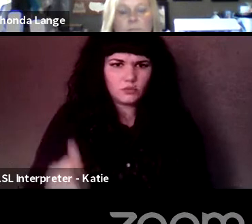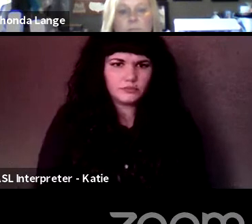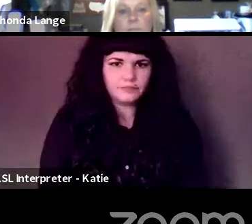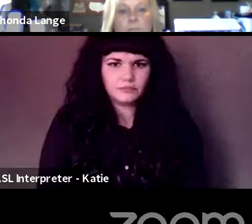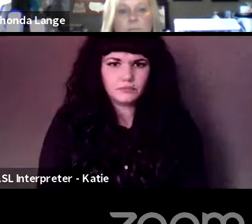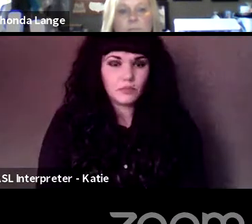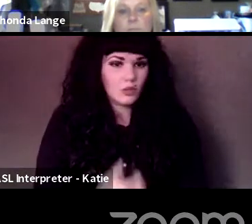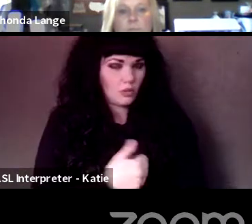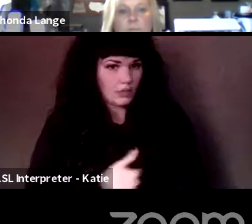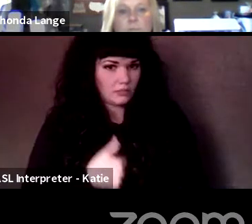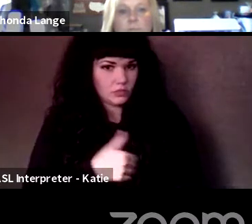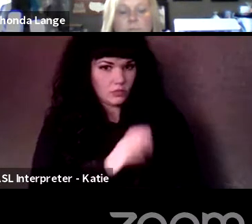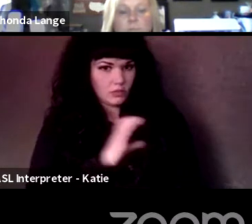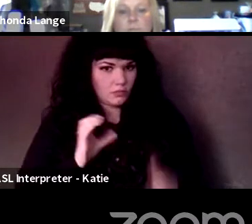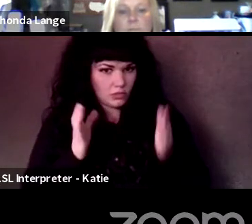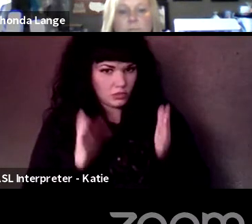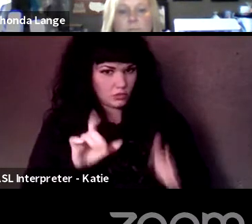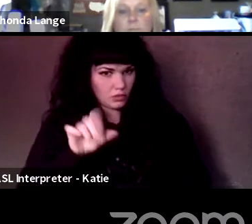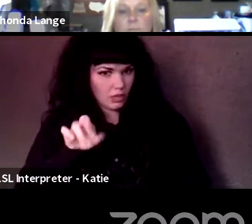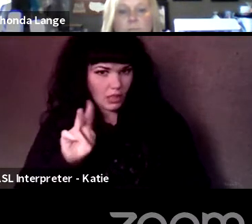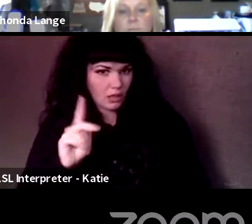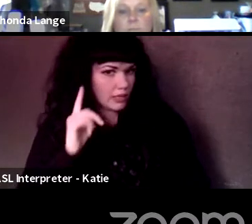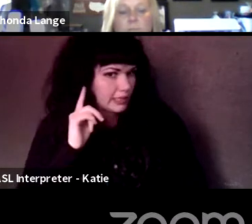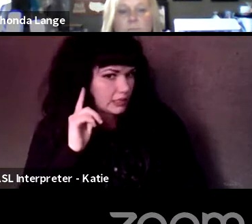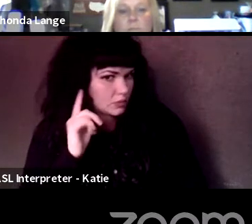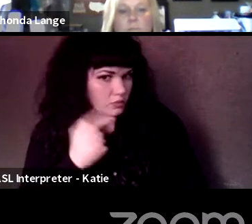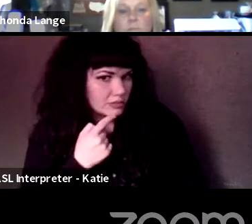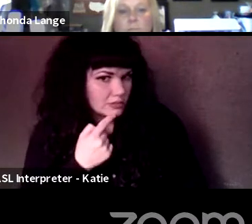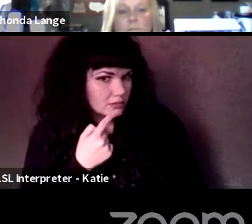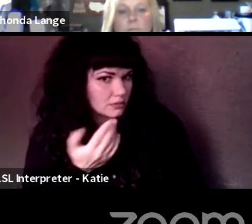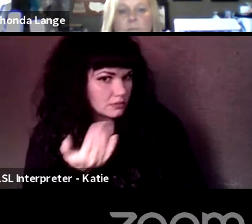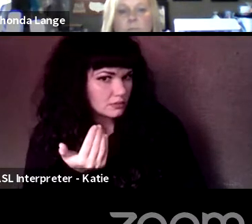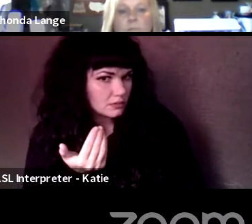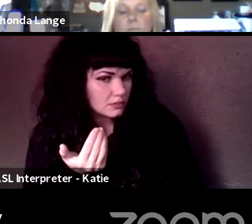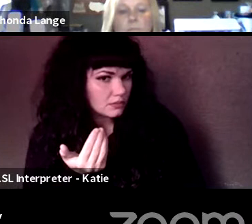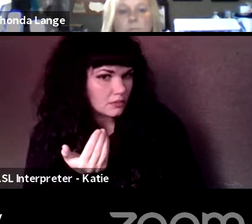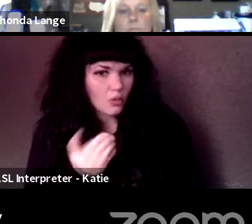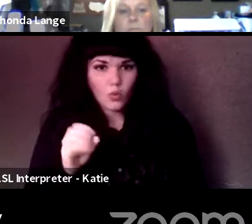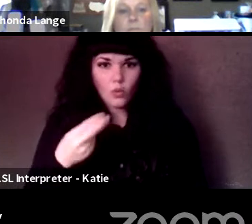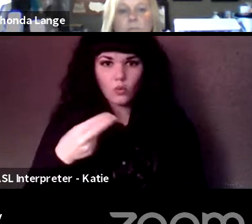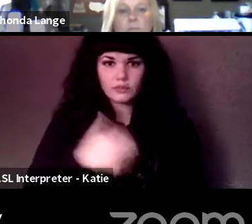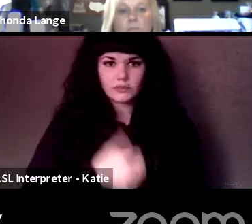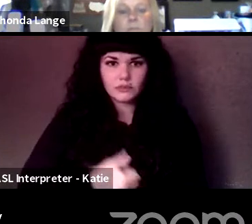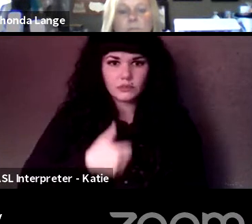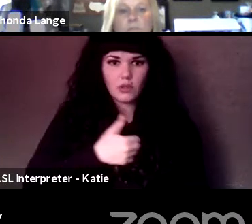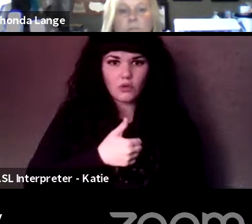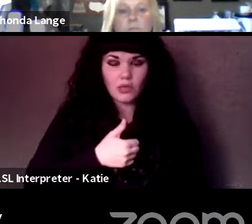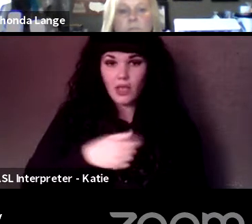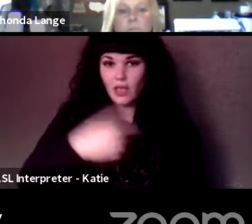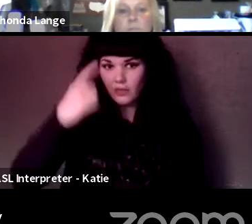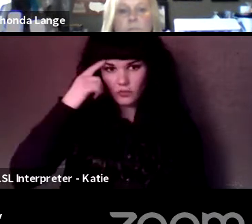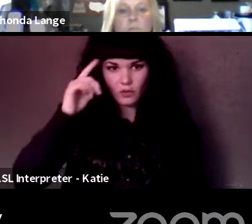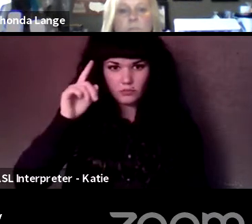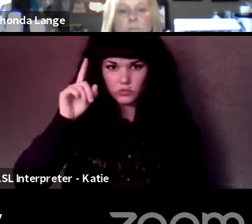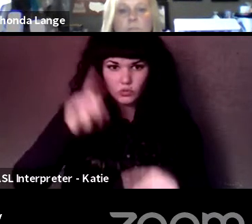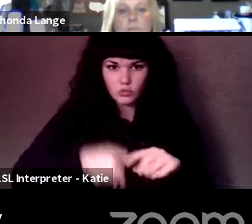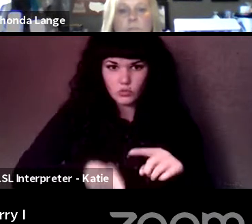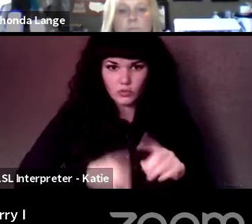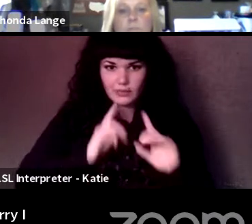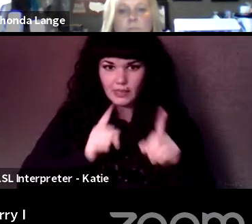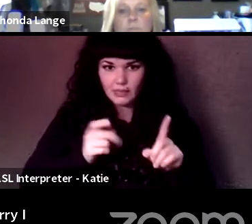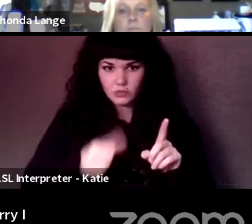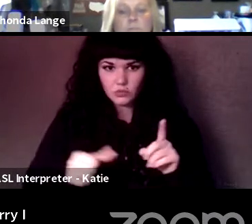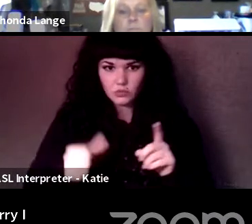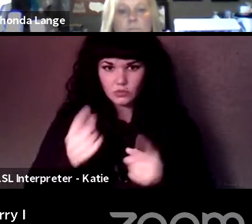I'm sorry, Commissioner Clark, I didn't hear you. Oh, I'm sorry. I thought you weren't able to take any questions. No, he can